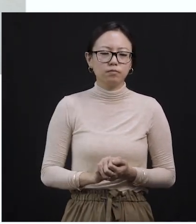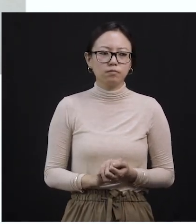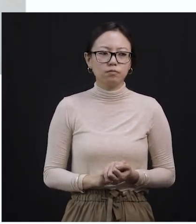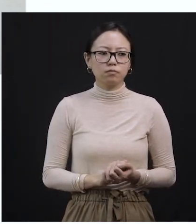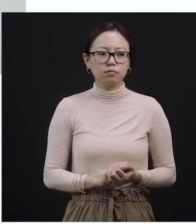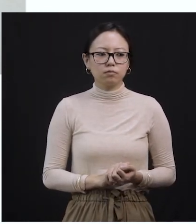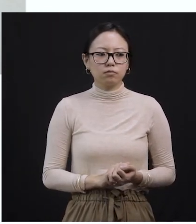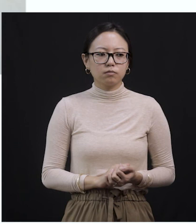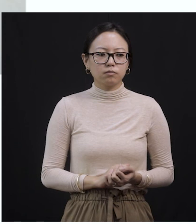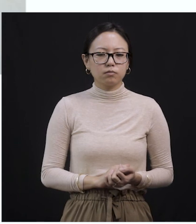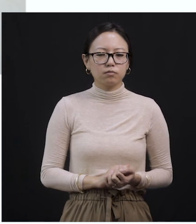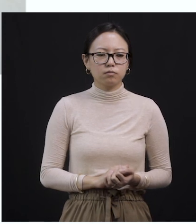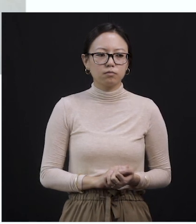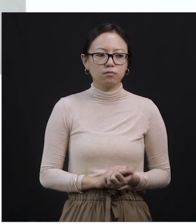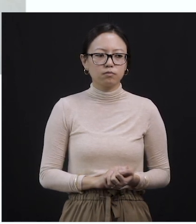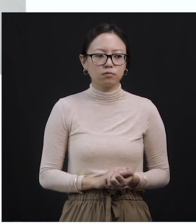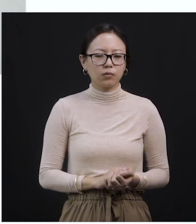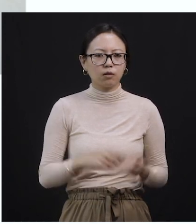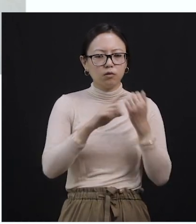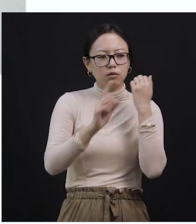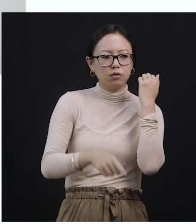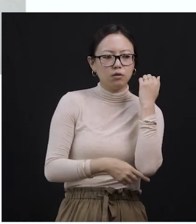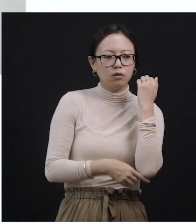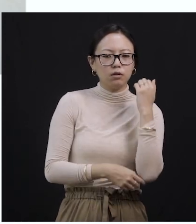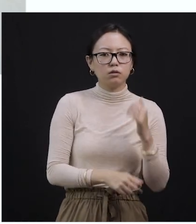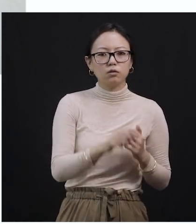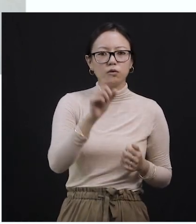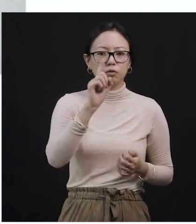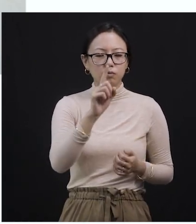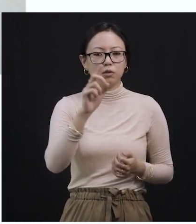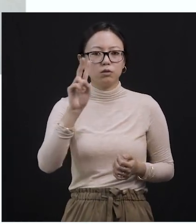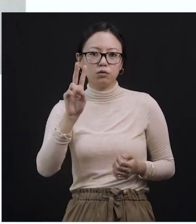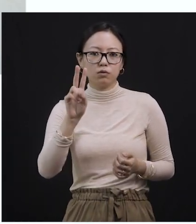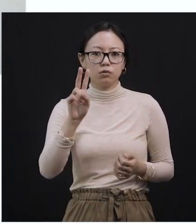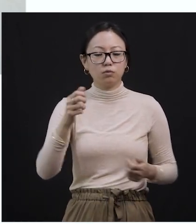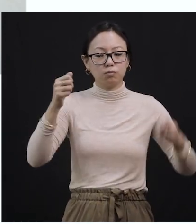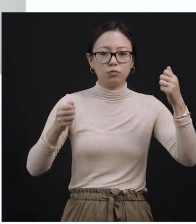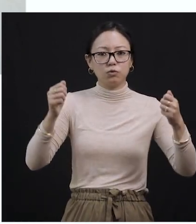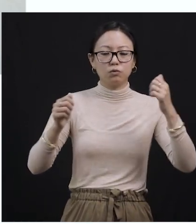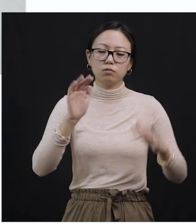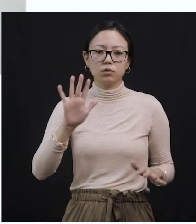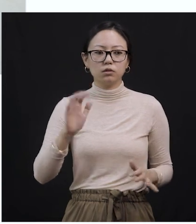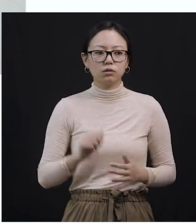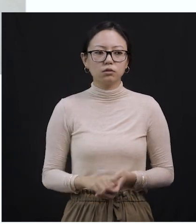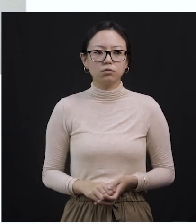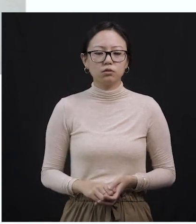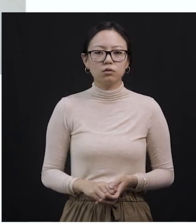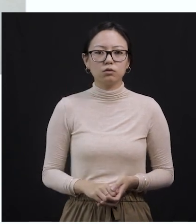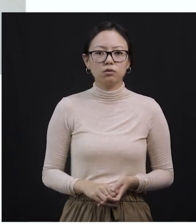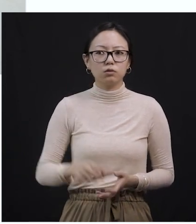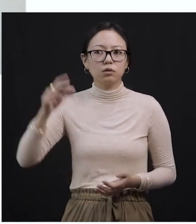creams to 11. All right. And finally, we have 1, 2 trucks. So these 2 trucks